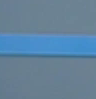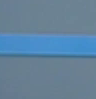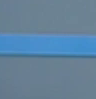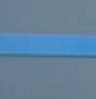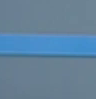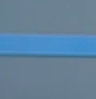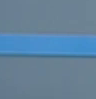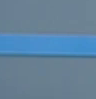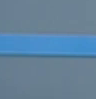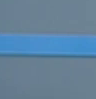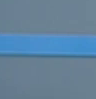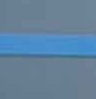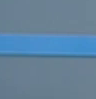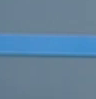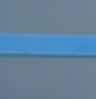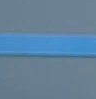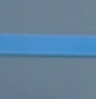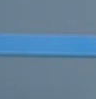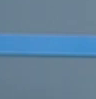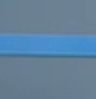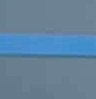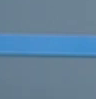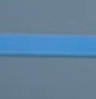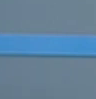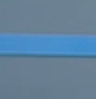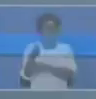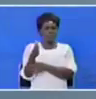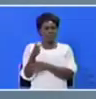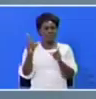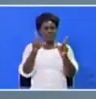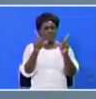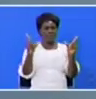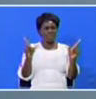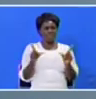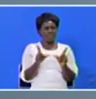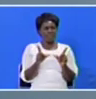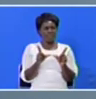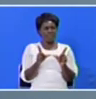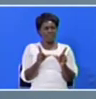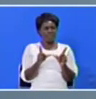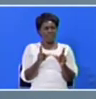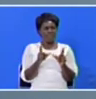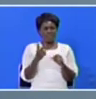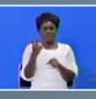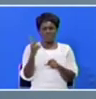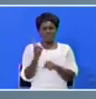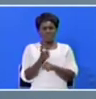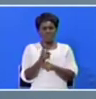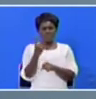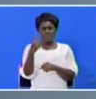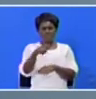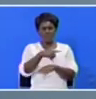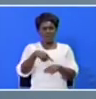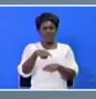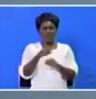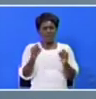Welcome to a continuation of Political Thursday. I'm Linda Ogutu. So for the next 1 hour, we're looking at what has been